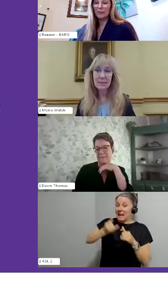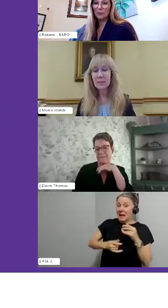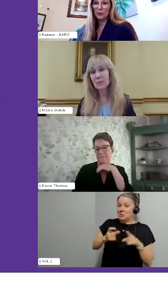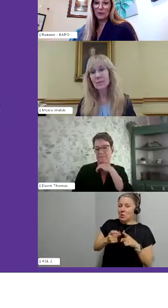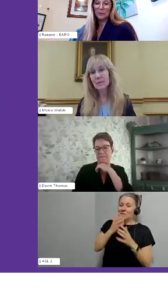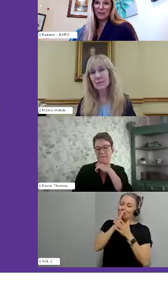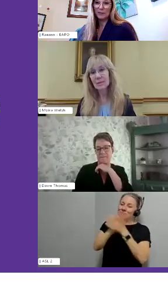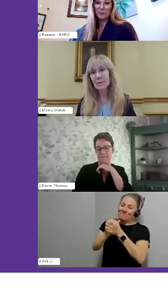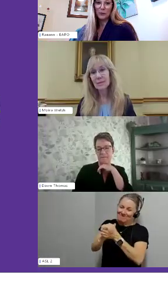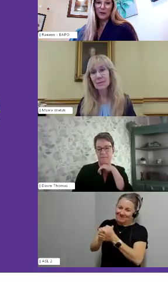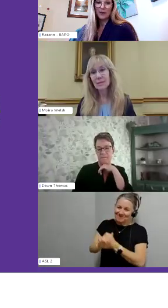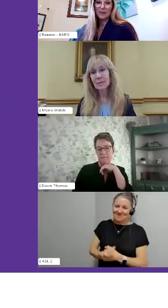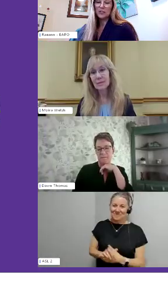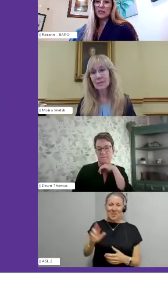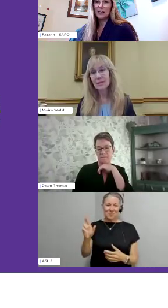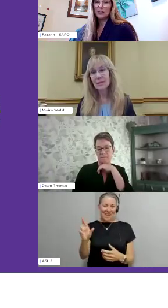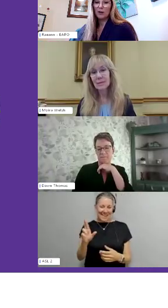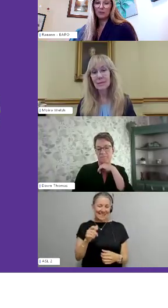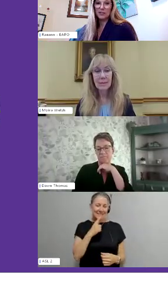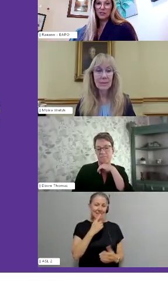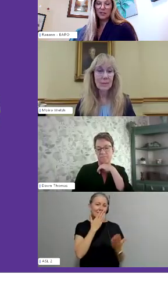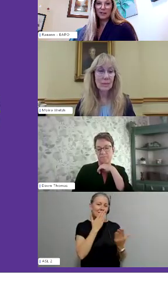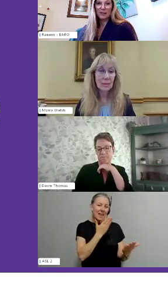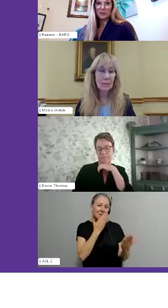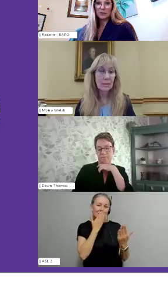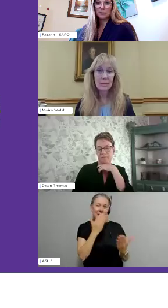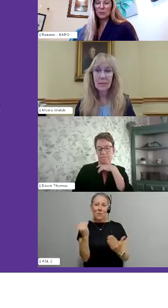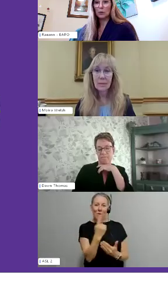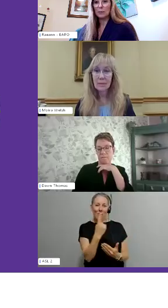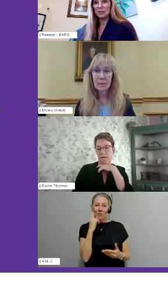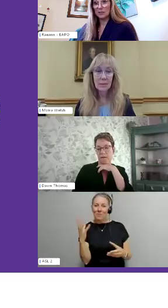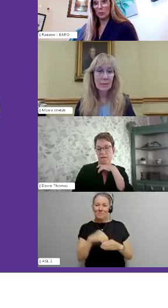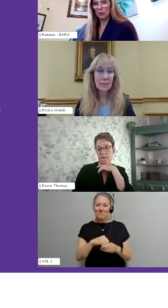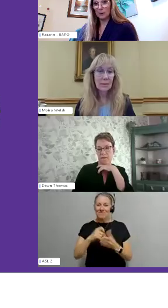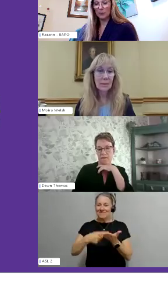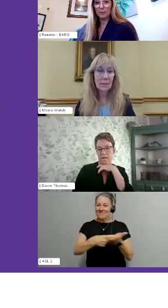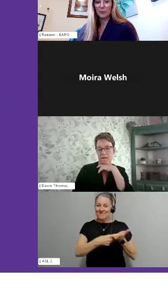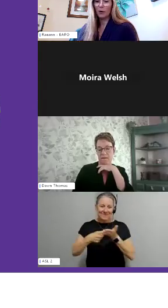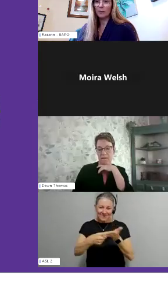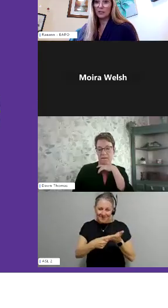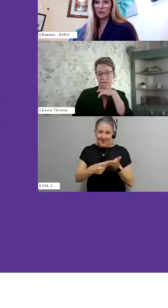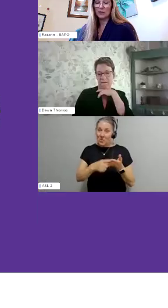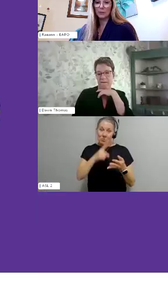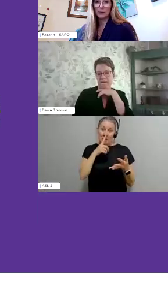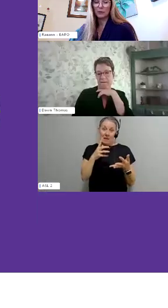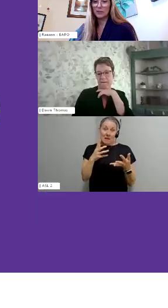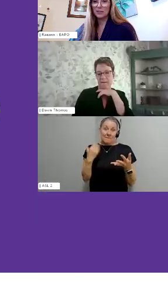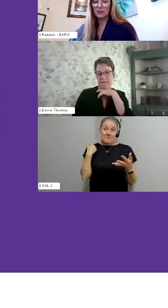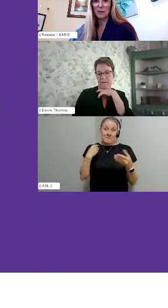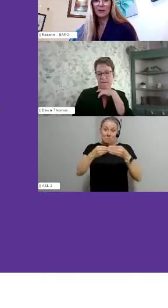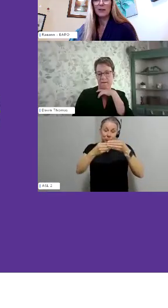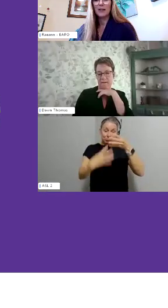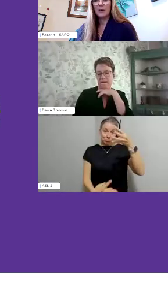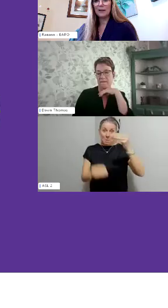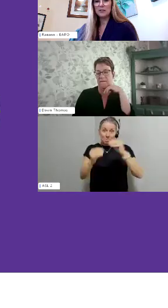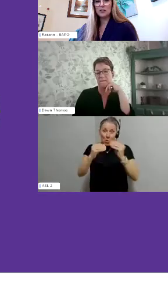for everyone on the panel for such an engaging conversation. I think there's so much more to be spoken about all of the issues that we were addressing